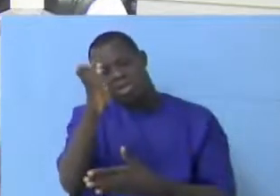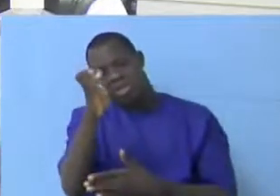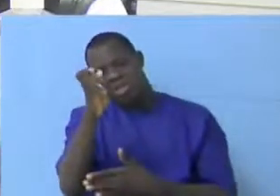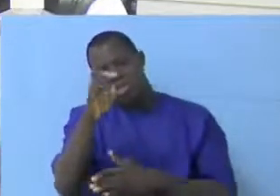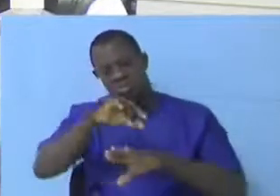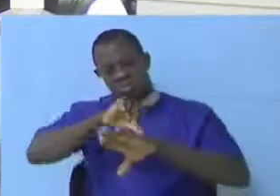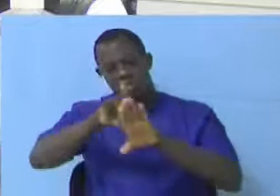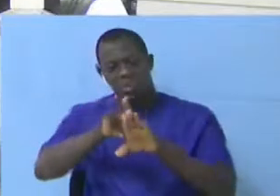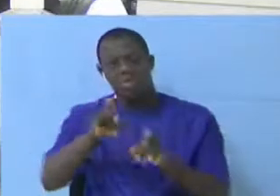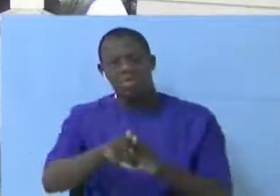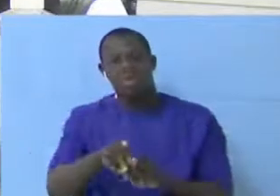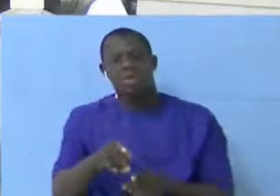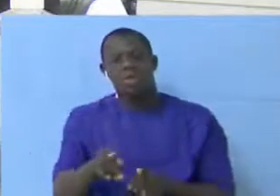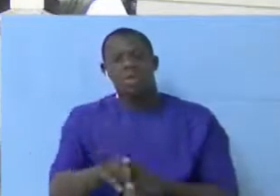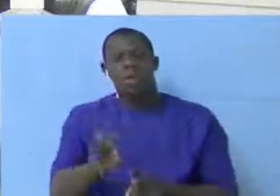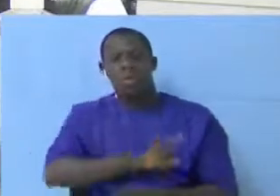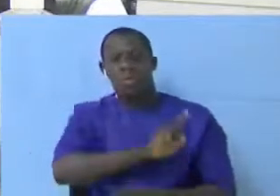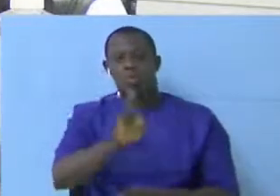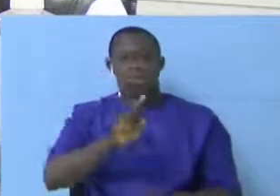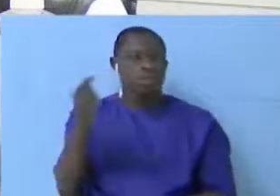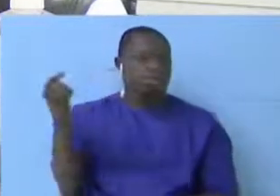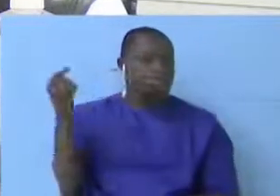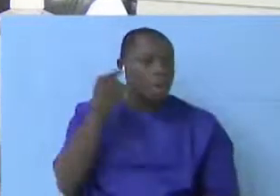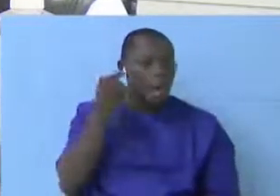we had beatings and shouting.